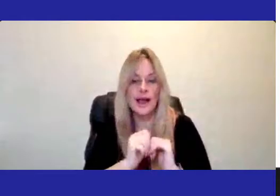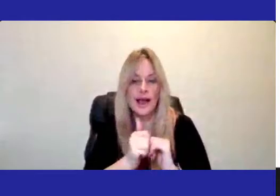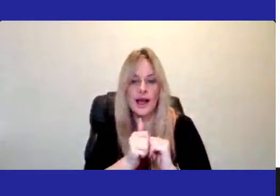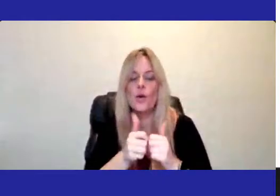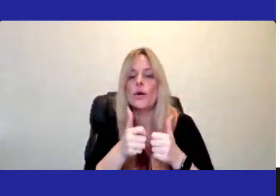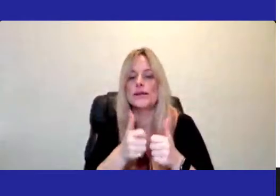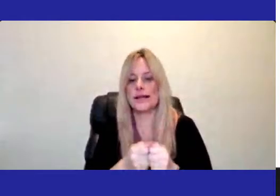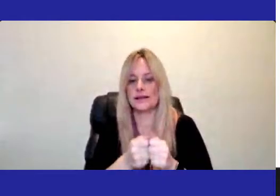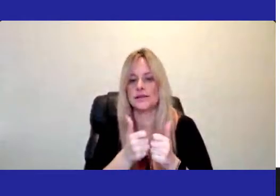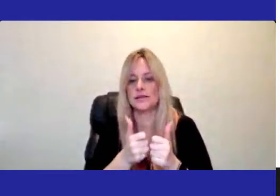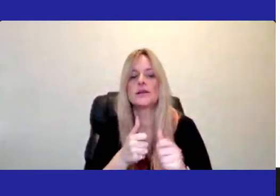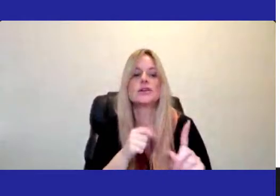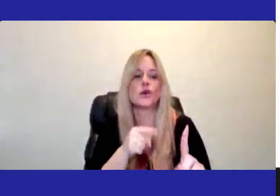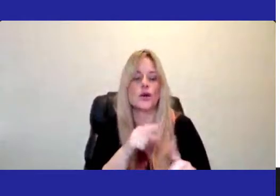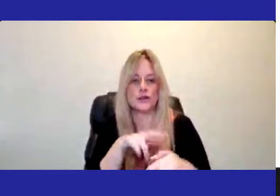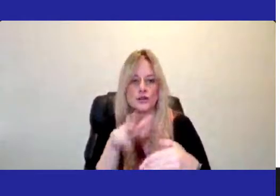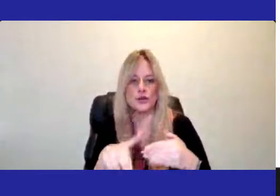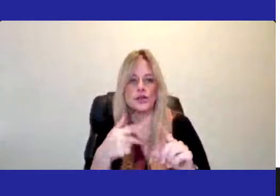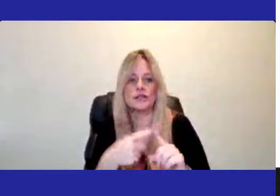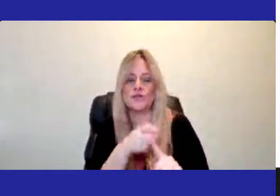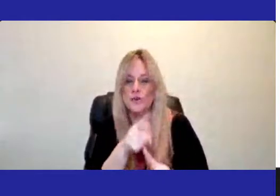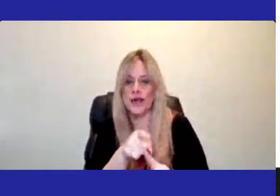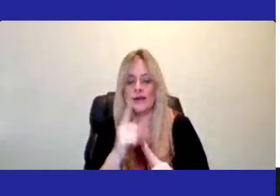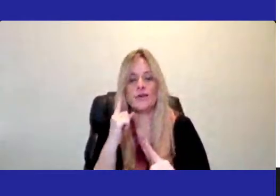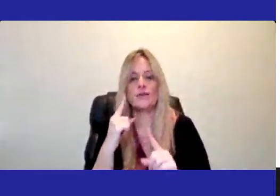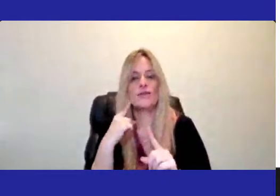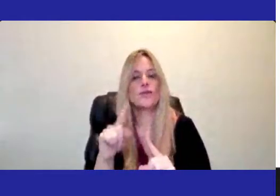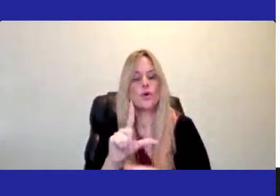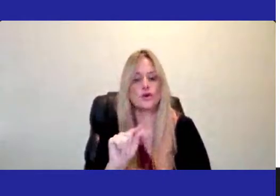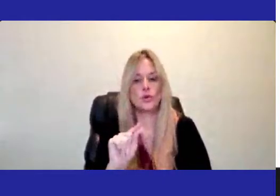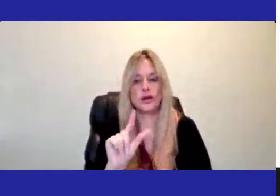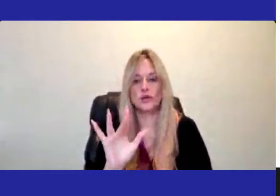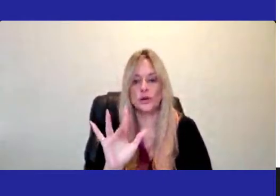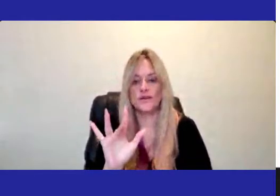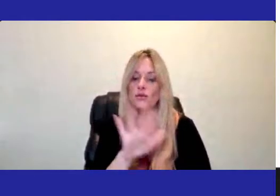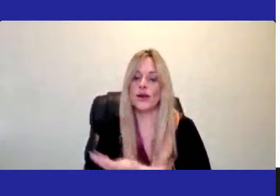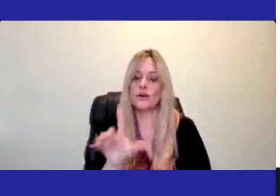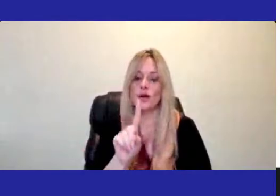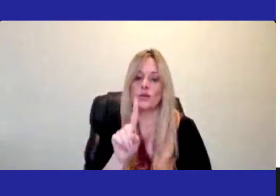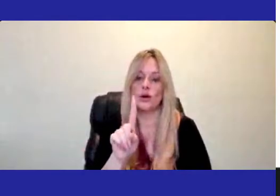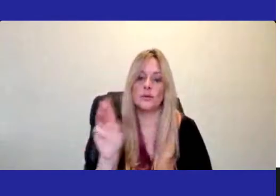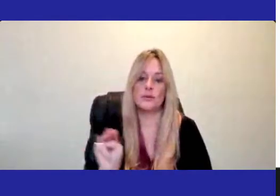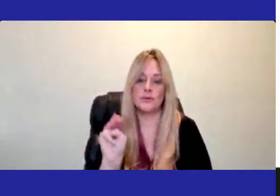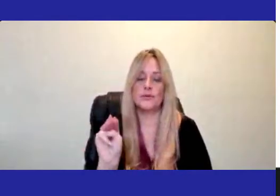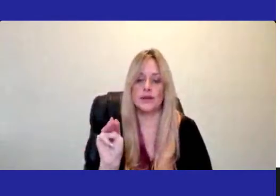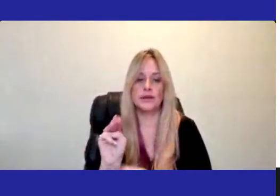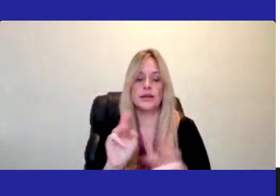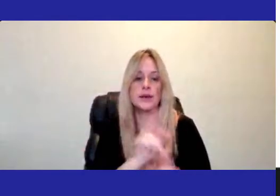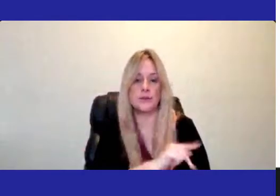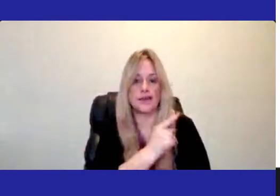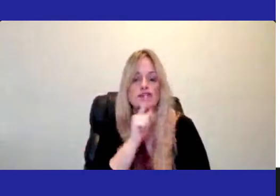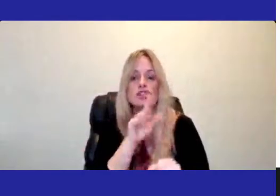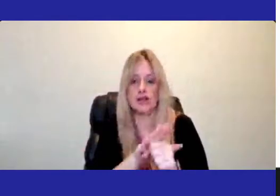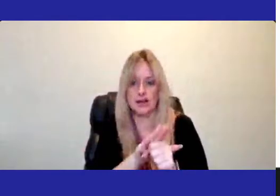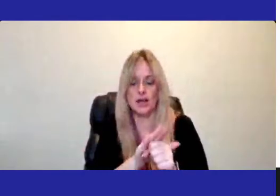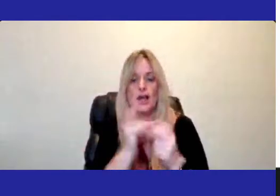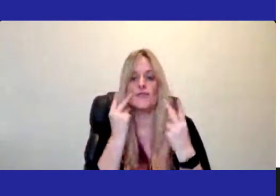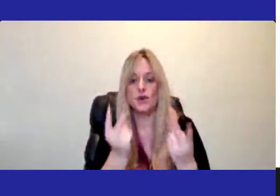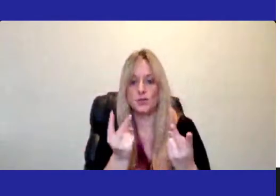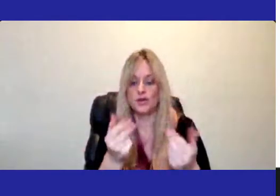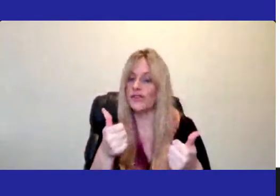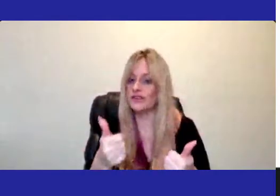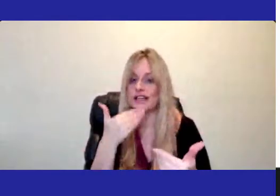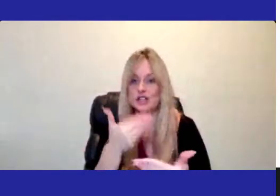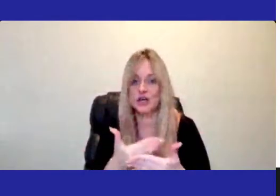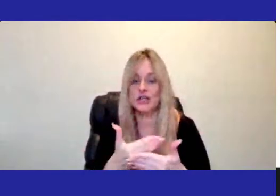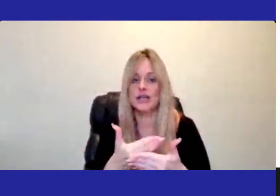And this is the results of that for 2025. We had about 1 million patients confirmed their visit. That's good. That lets us make